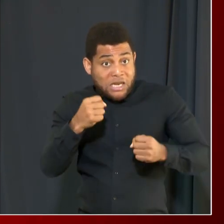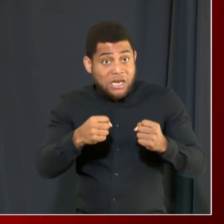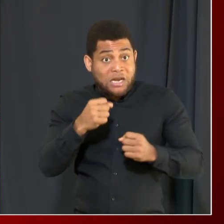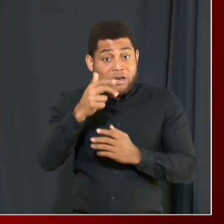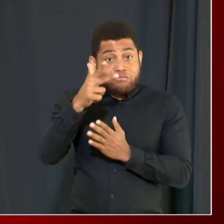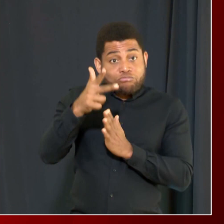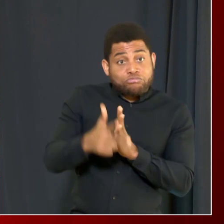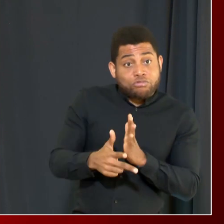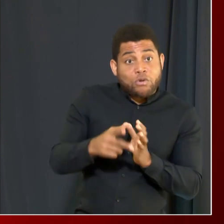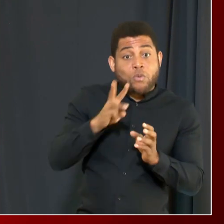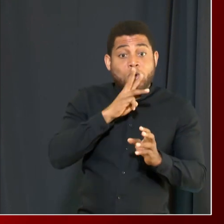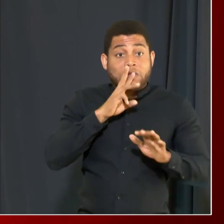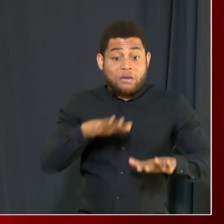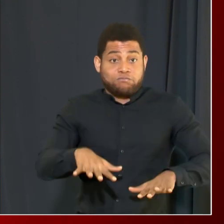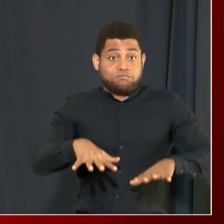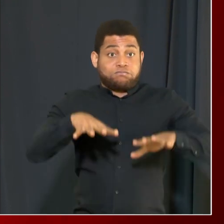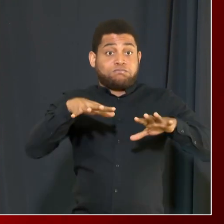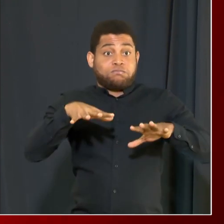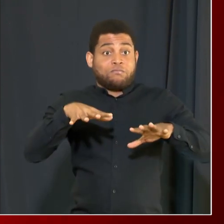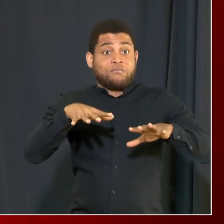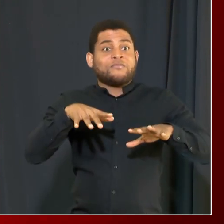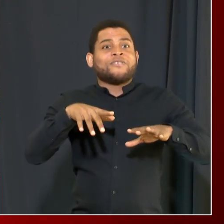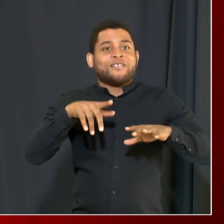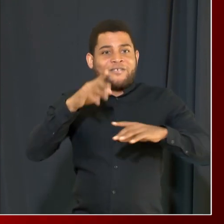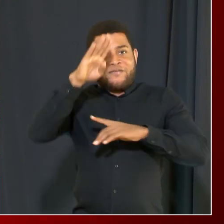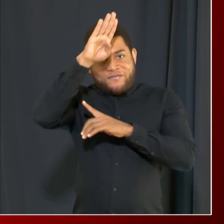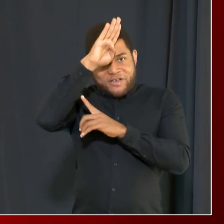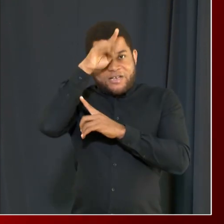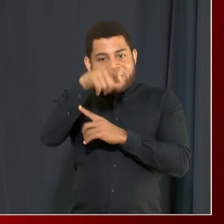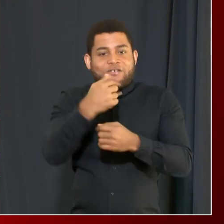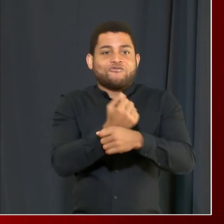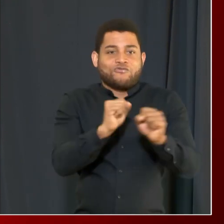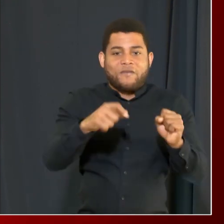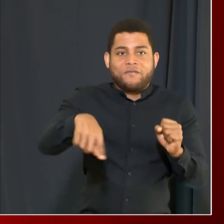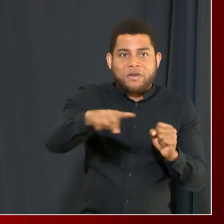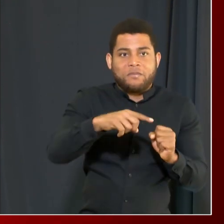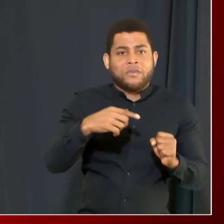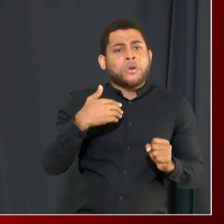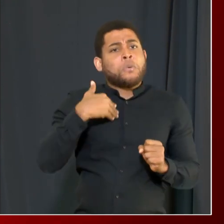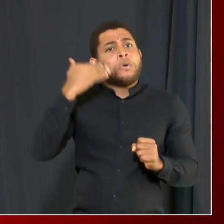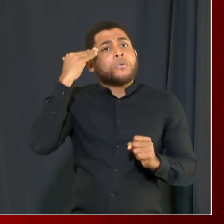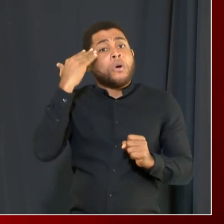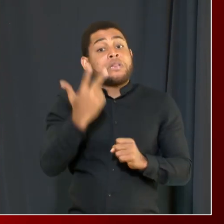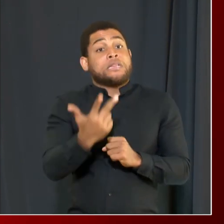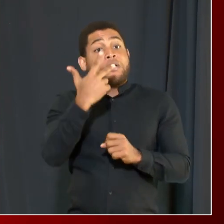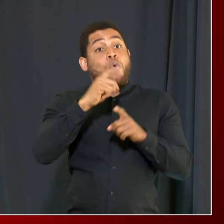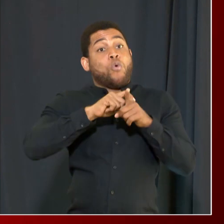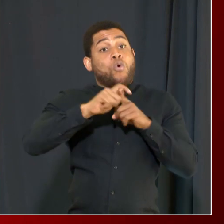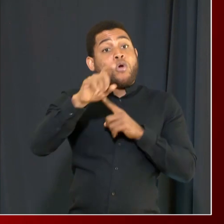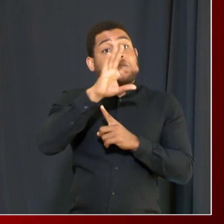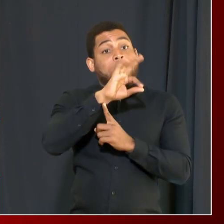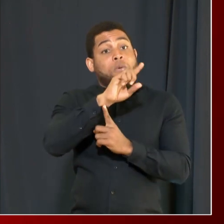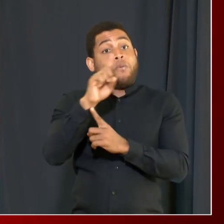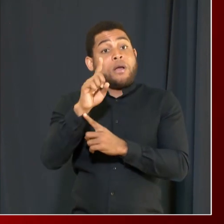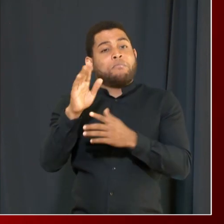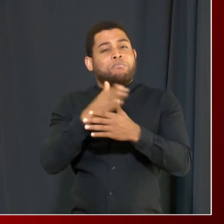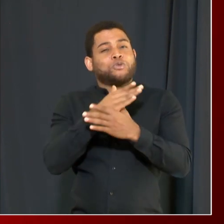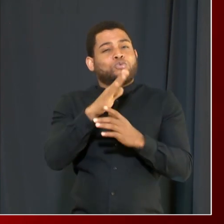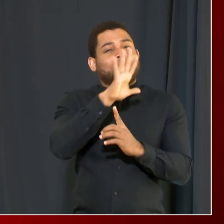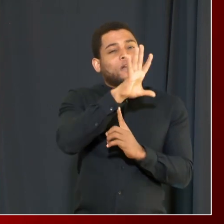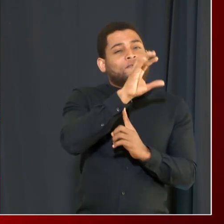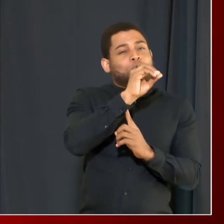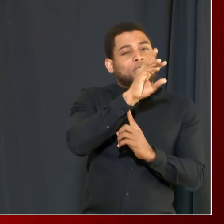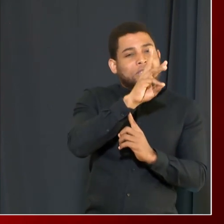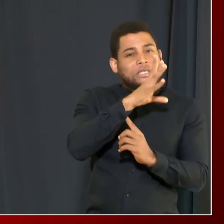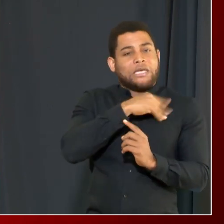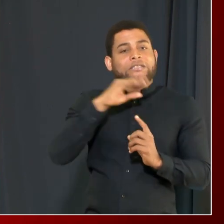We also know that there were at least 3 calls made to 911 between 5:06 and